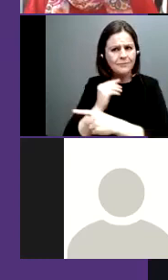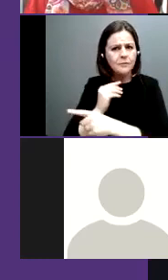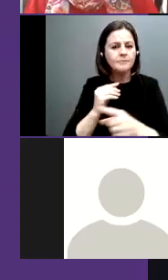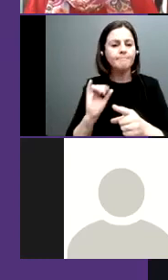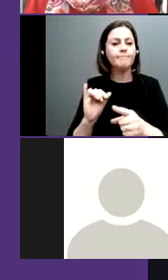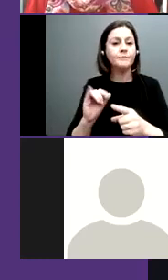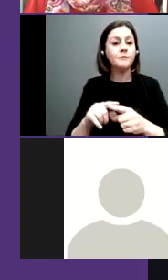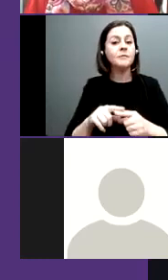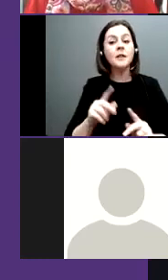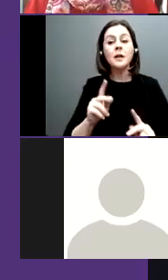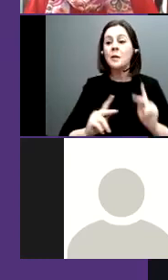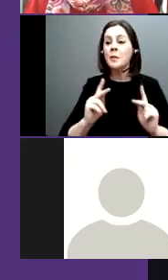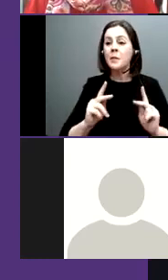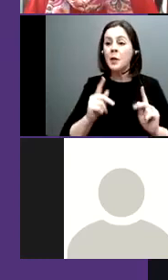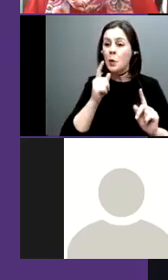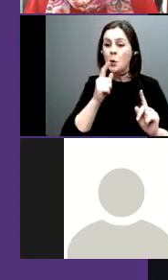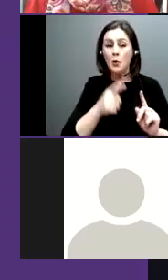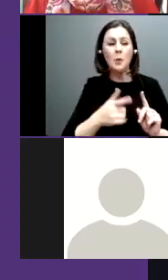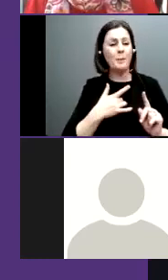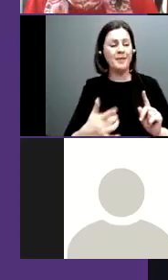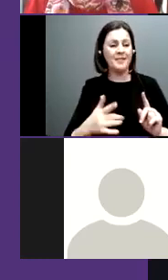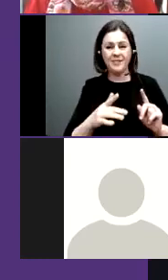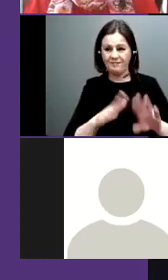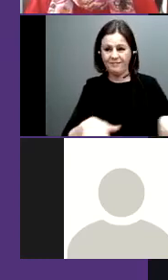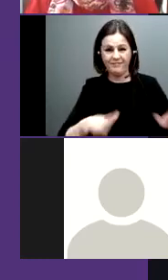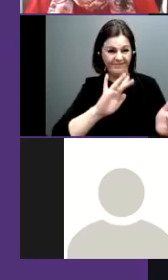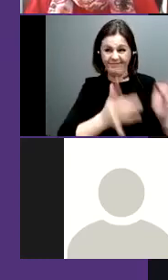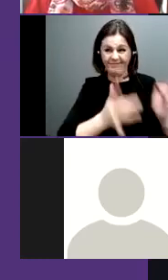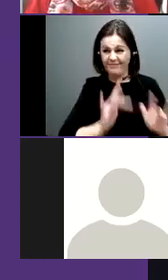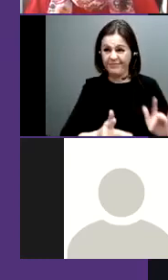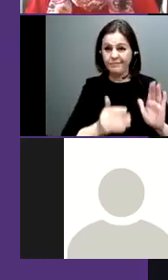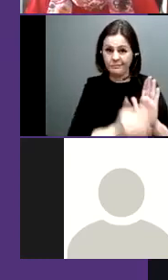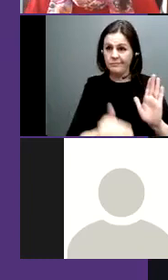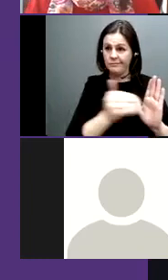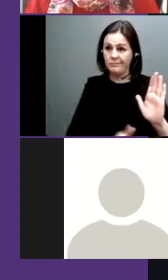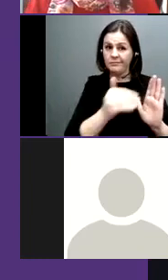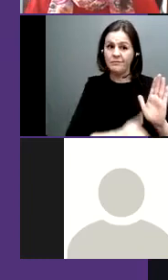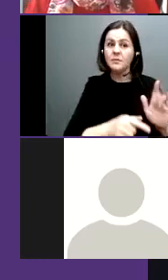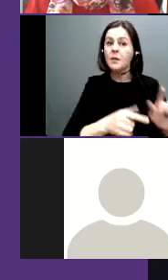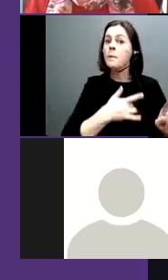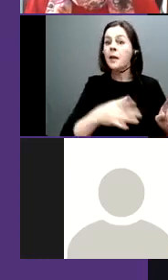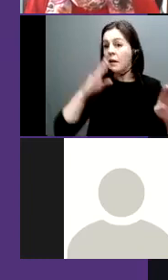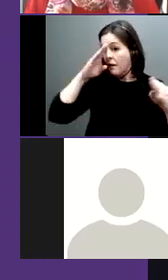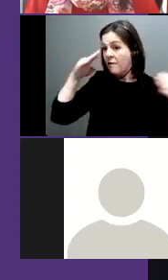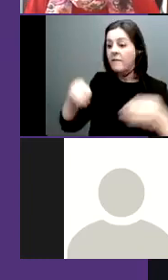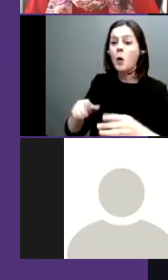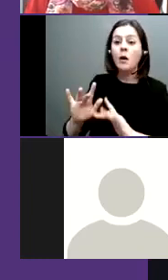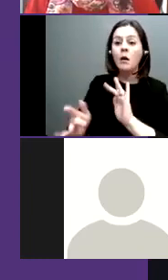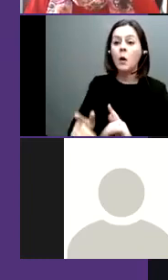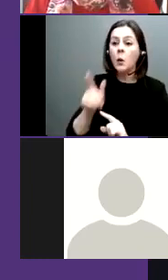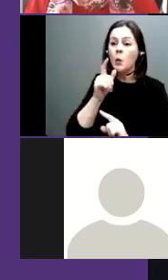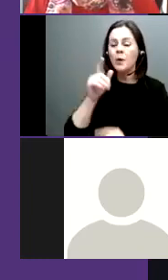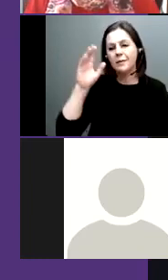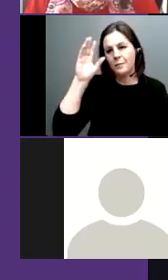serial pedophiles or child molesters will more often than not target boys. So we know that boys and men